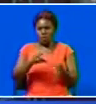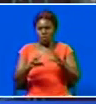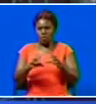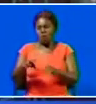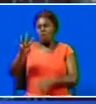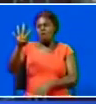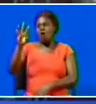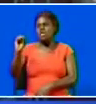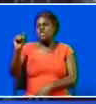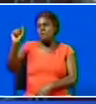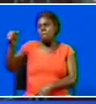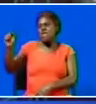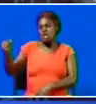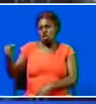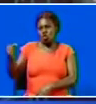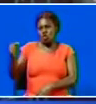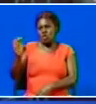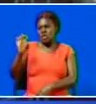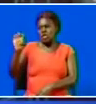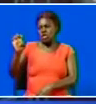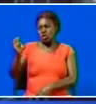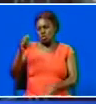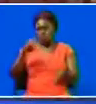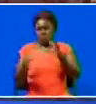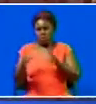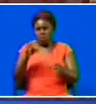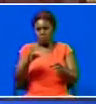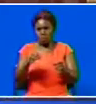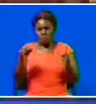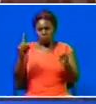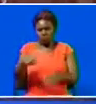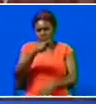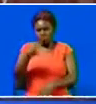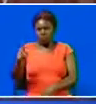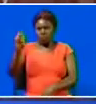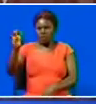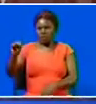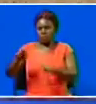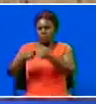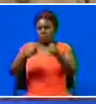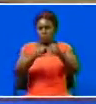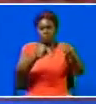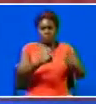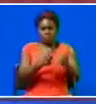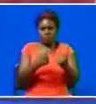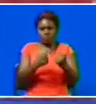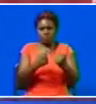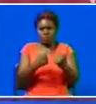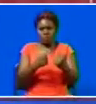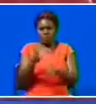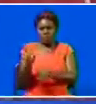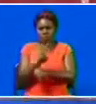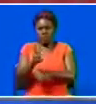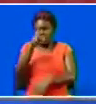40 million shillings. The ethanol seized in 2016 was condemned by KEBS and needed to be destroyed under strict supervision